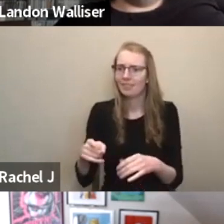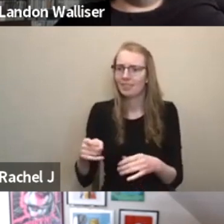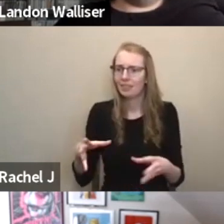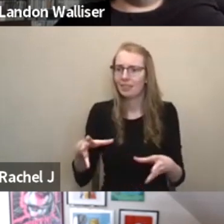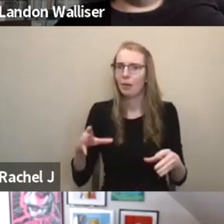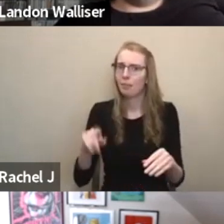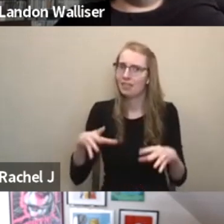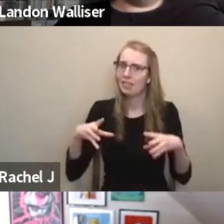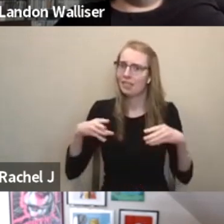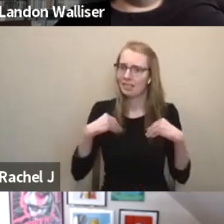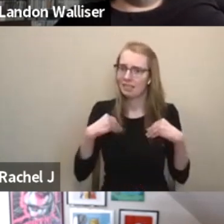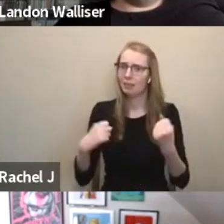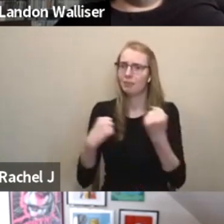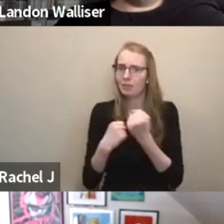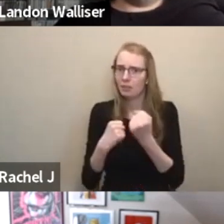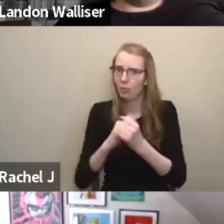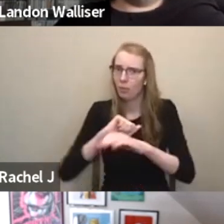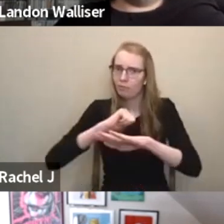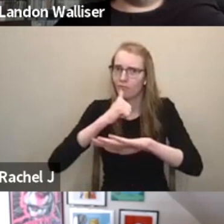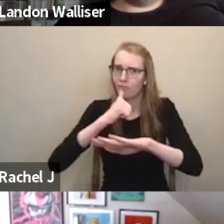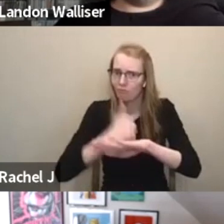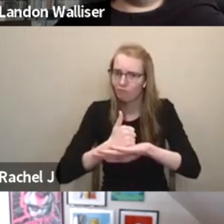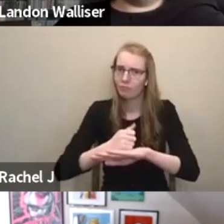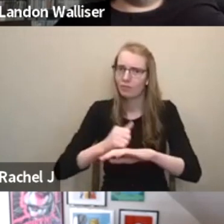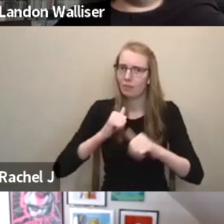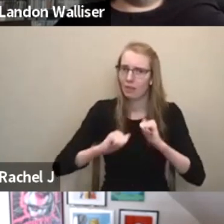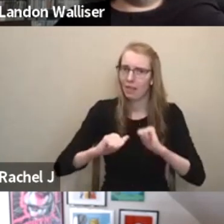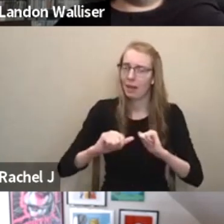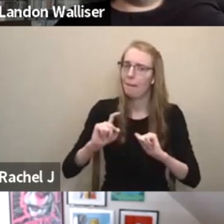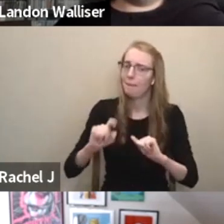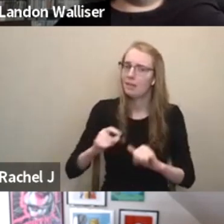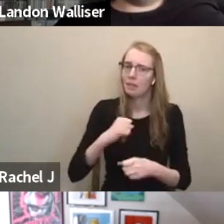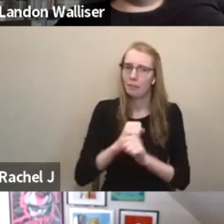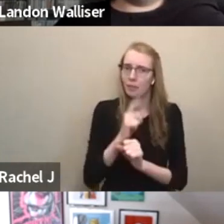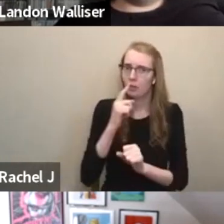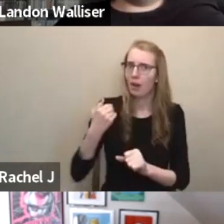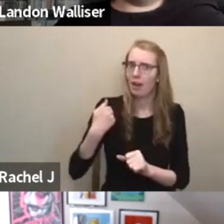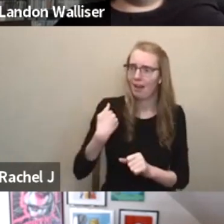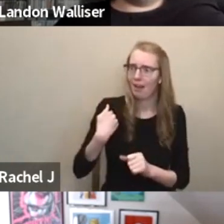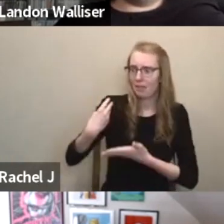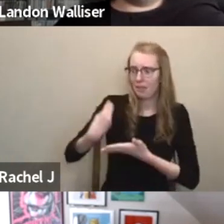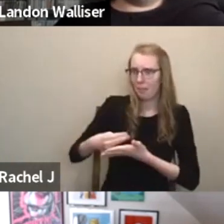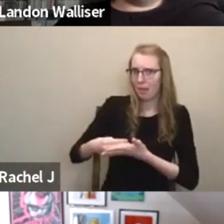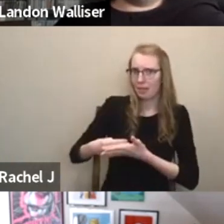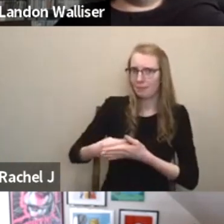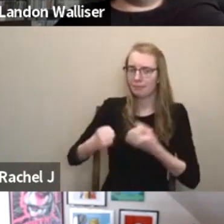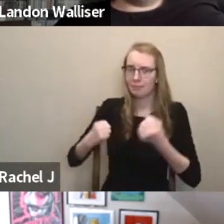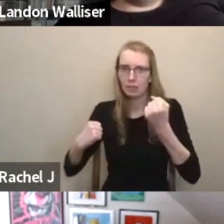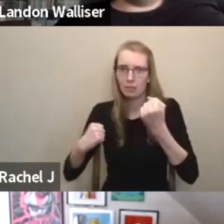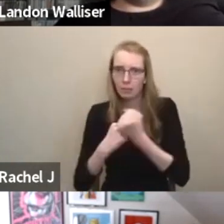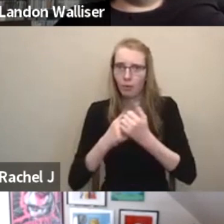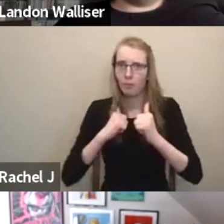really about making sure that I have the money to back it up for the long term, and not just say, here's